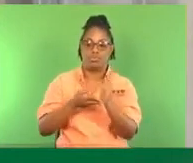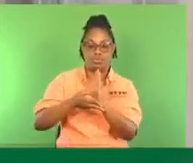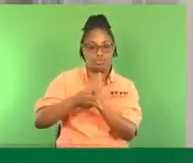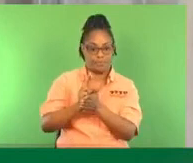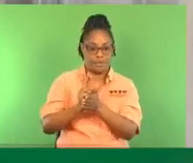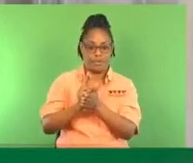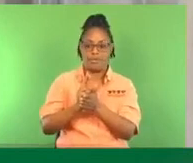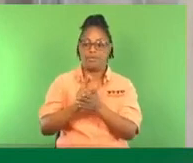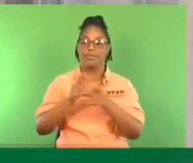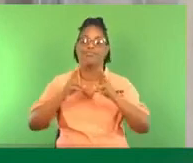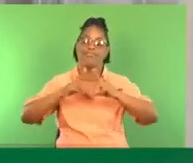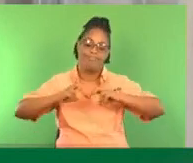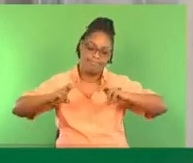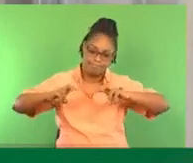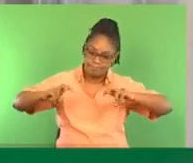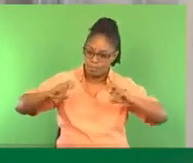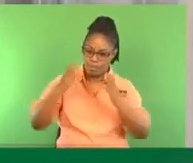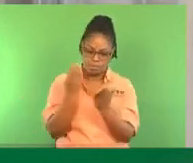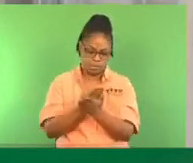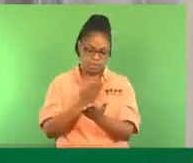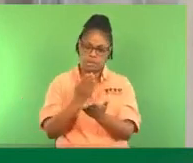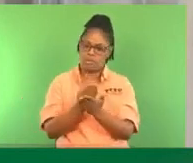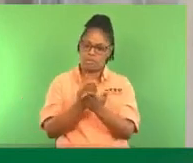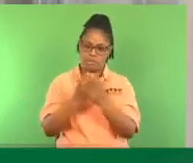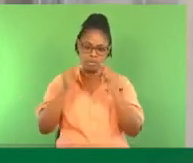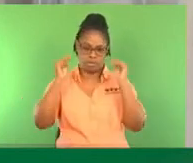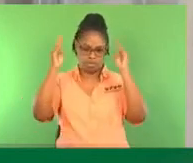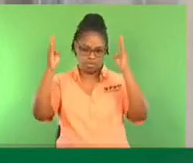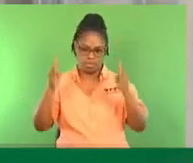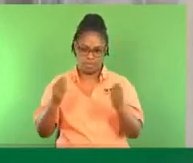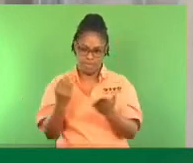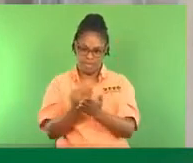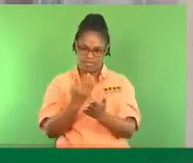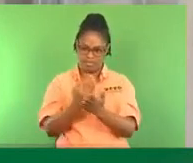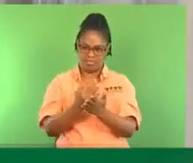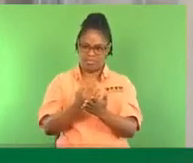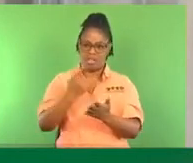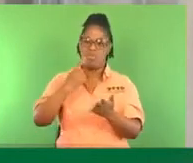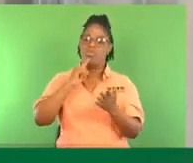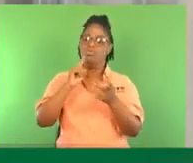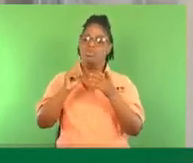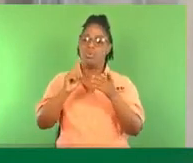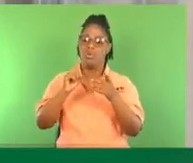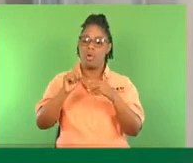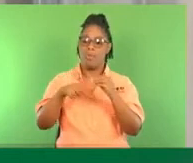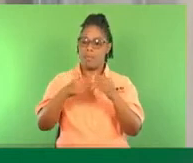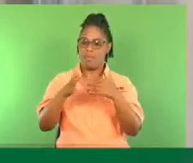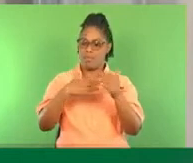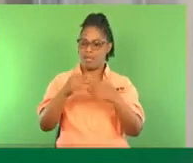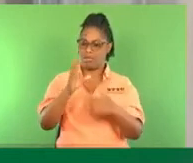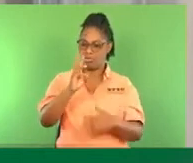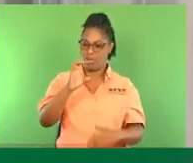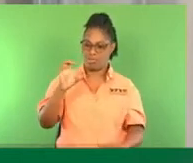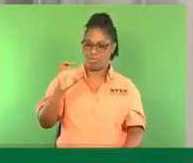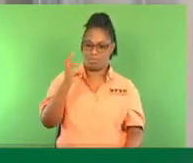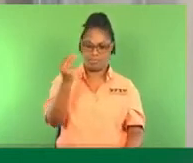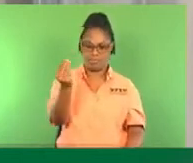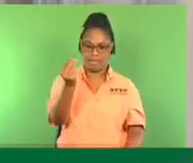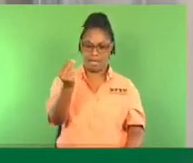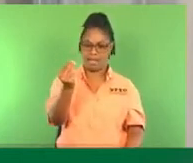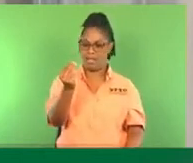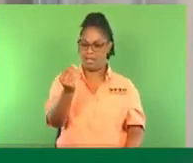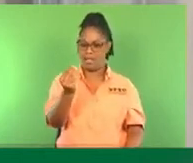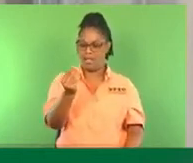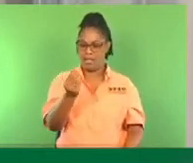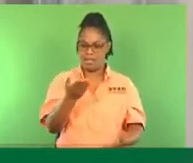this budget, the Minister of Finance, I note that despite the 600 million increase in allocation into the